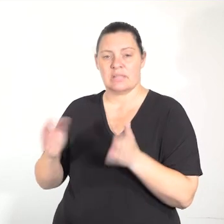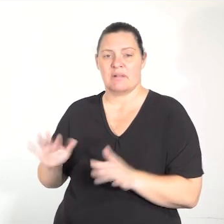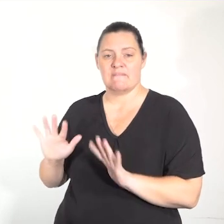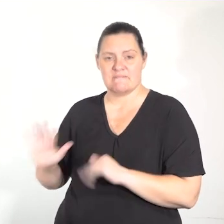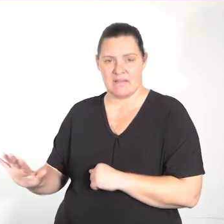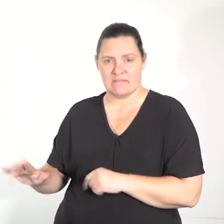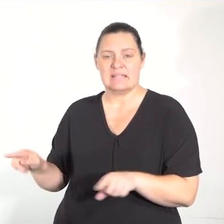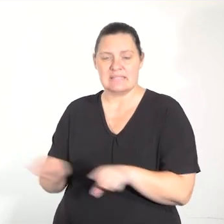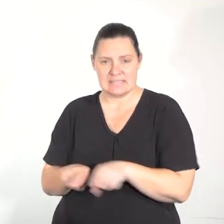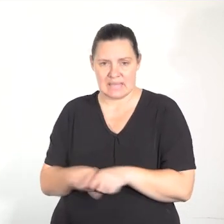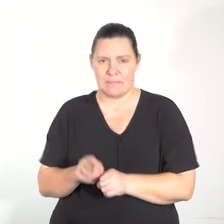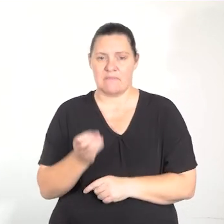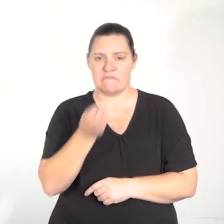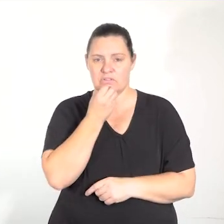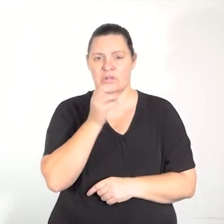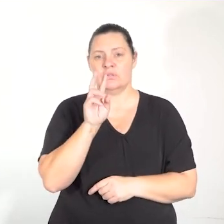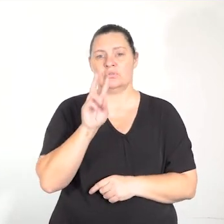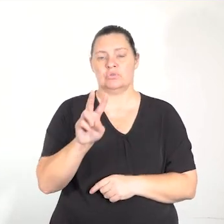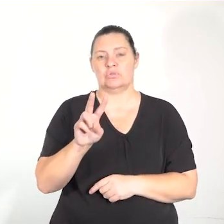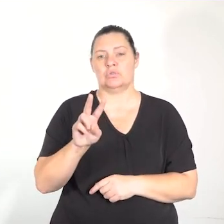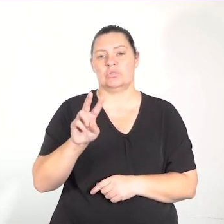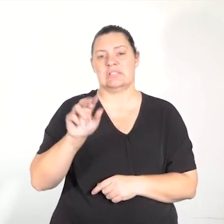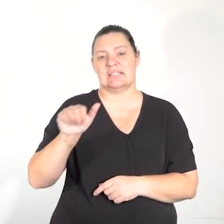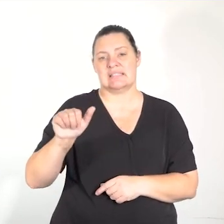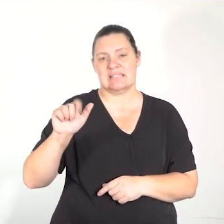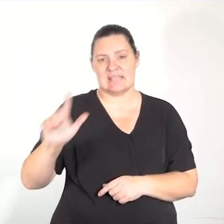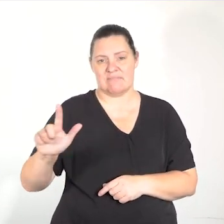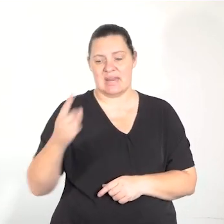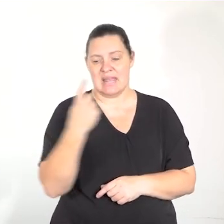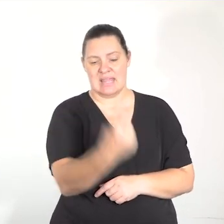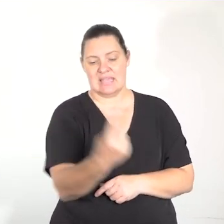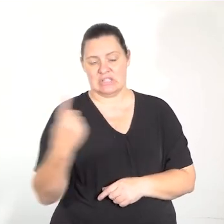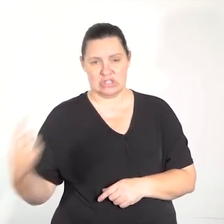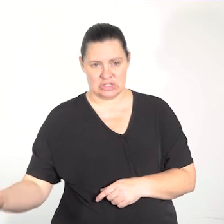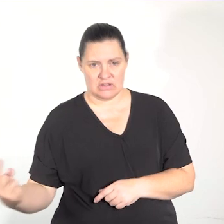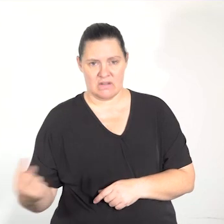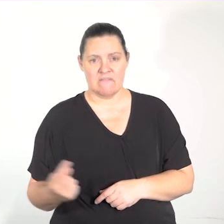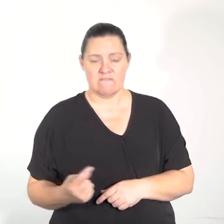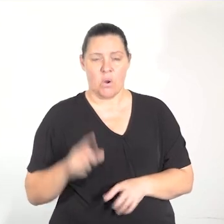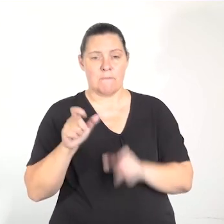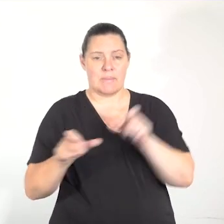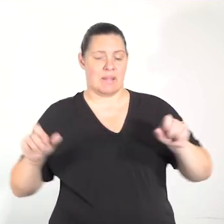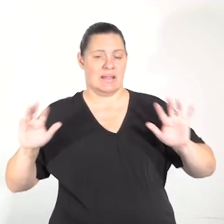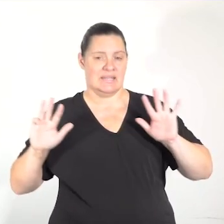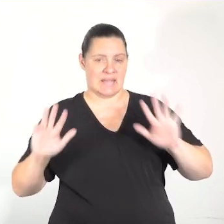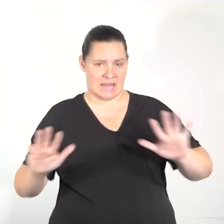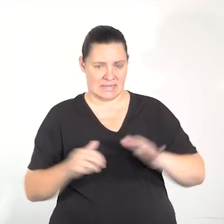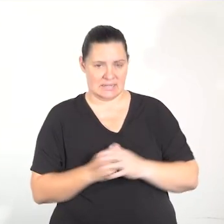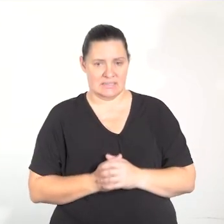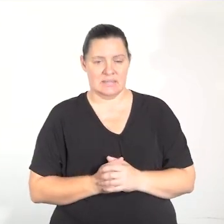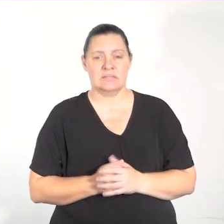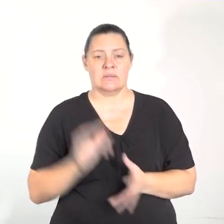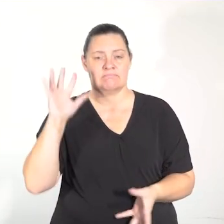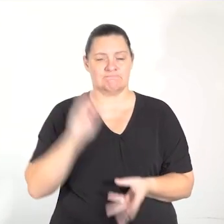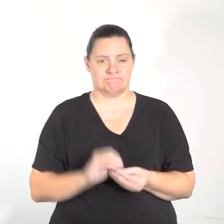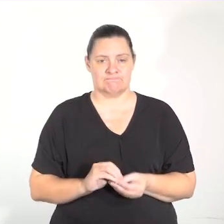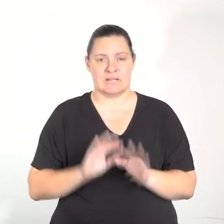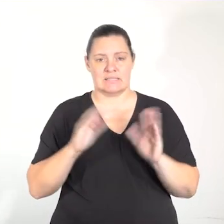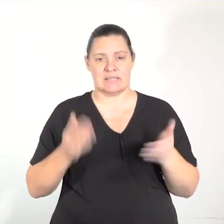3 tens plus 4 tens is 7 tens. That means that Themba